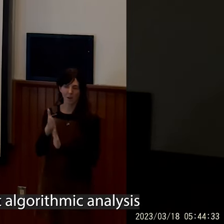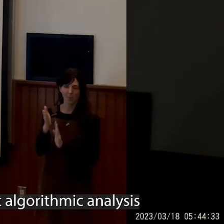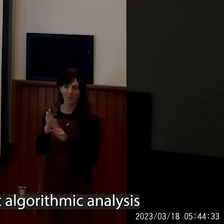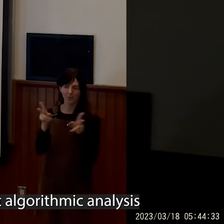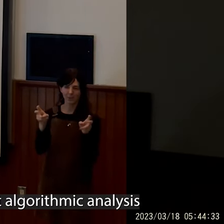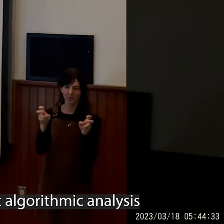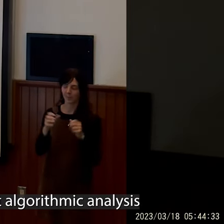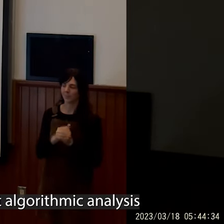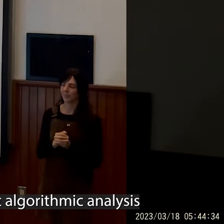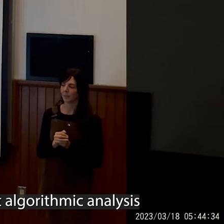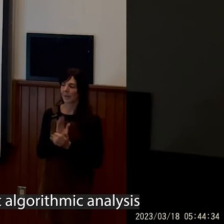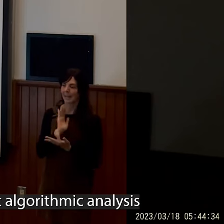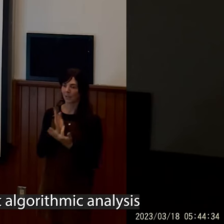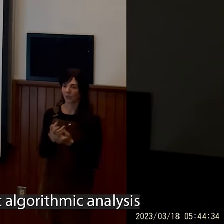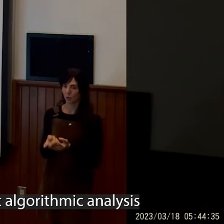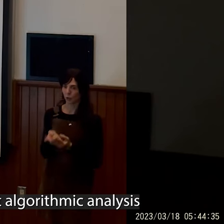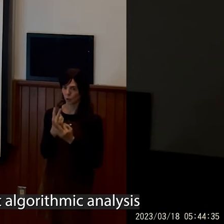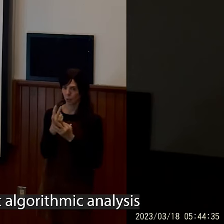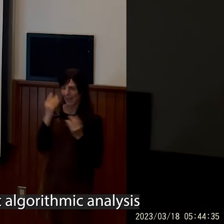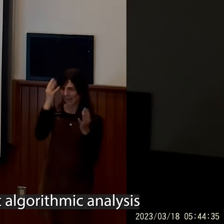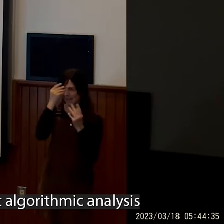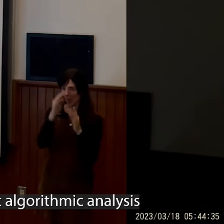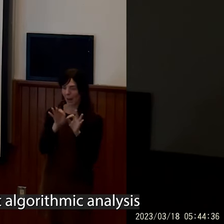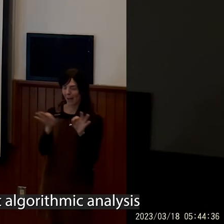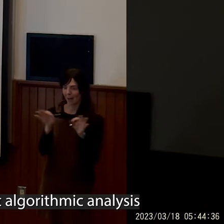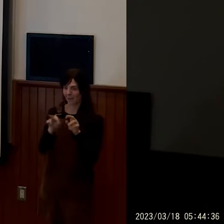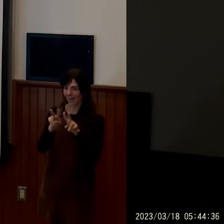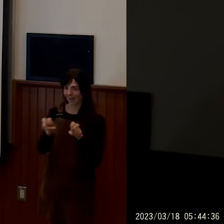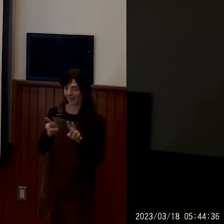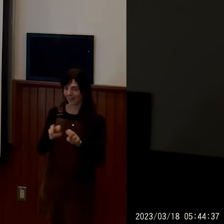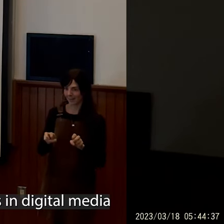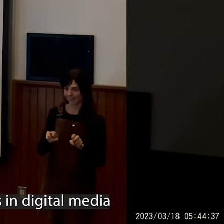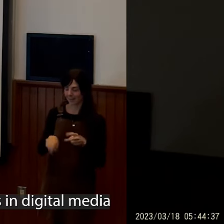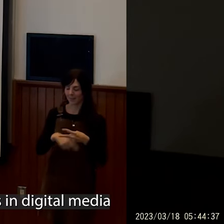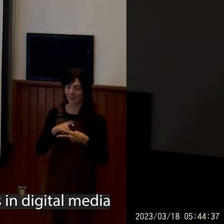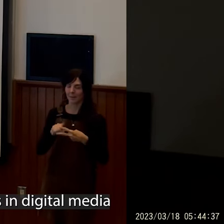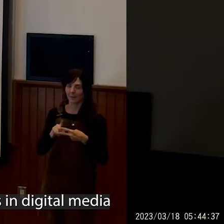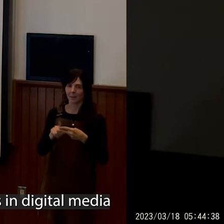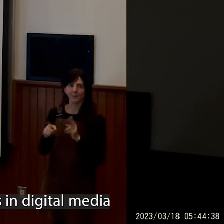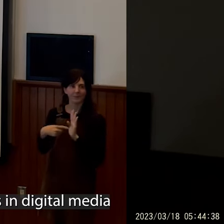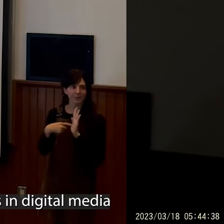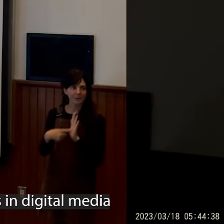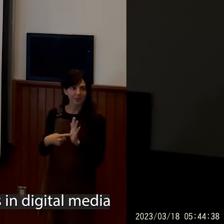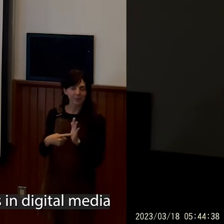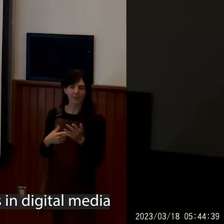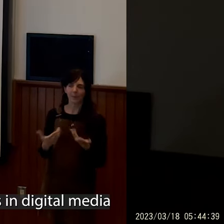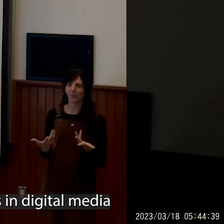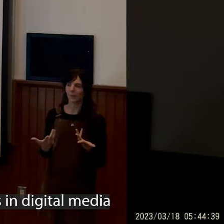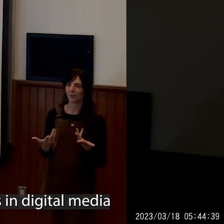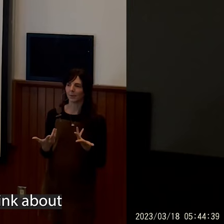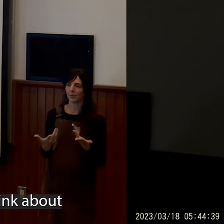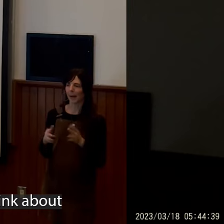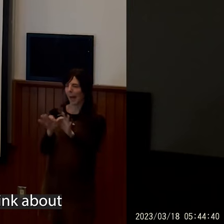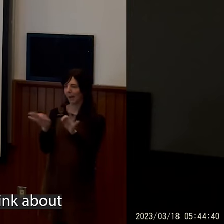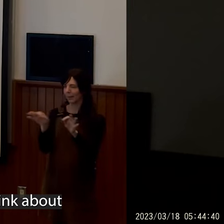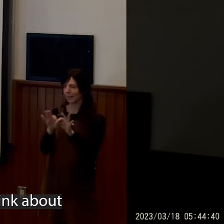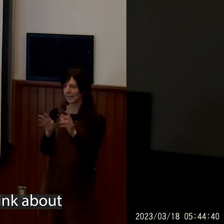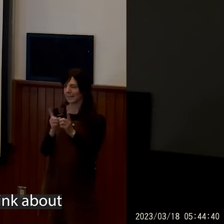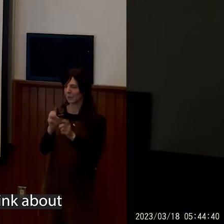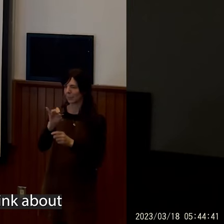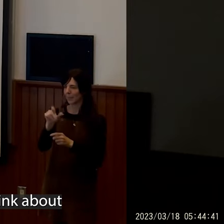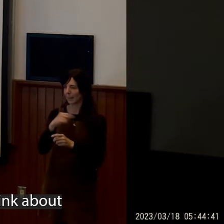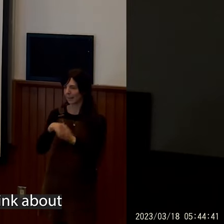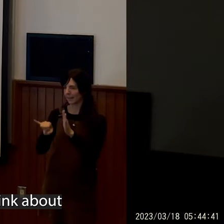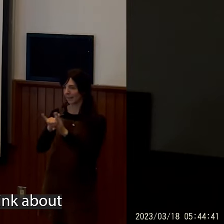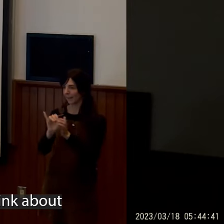two big interventions were thinking about algorithmic analysis, so thinking about how we can identify algorithms in digital media,